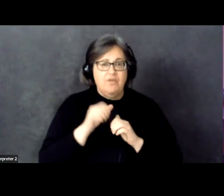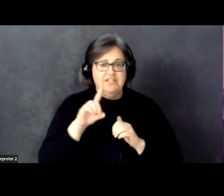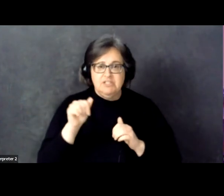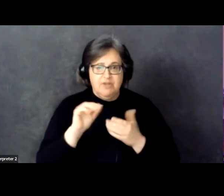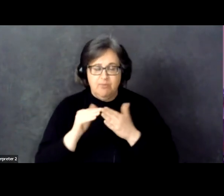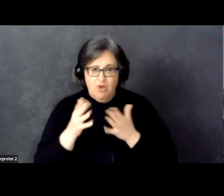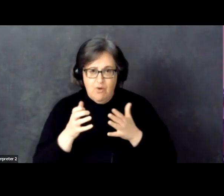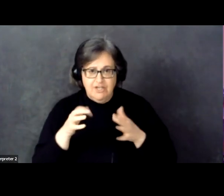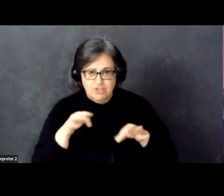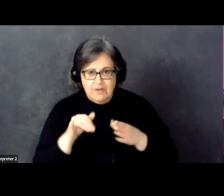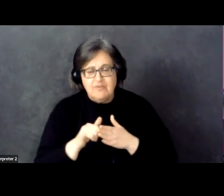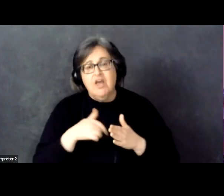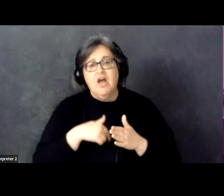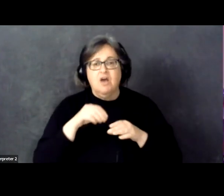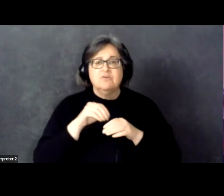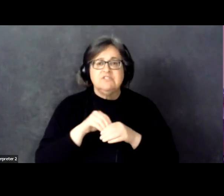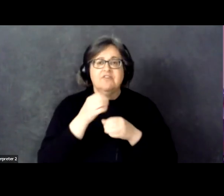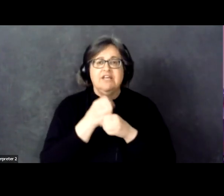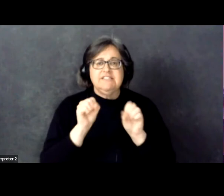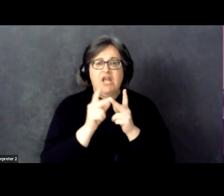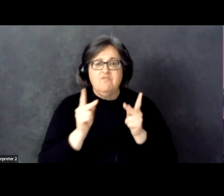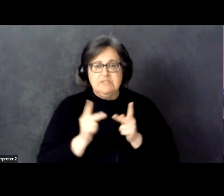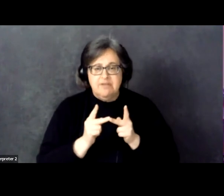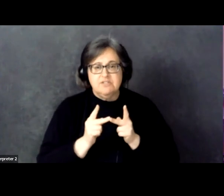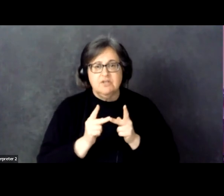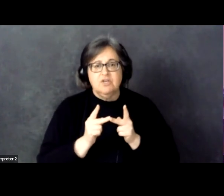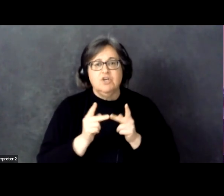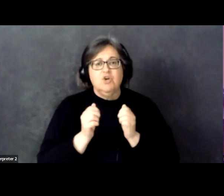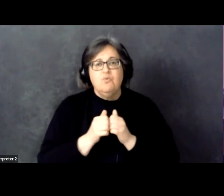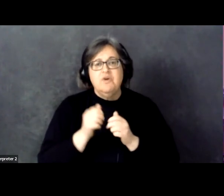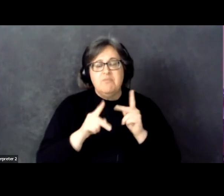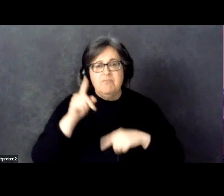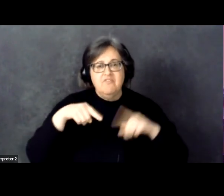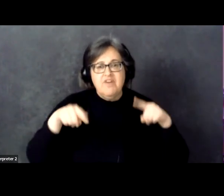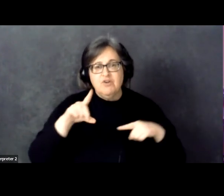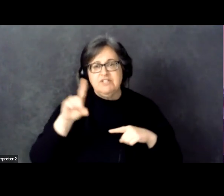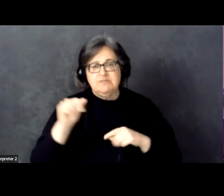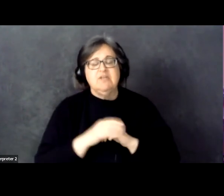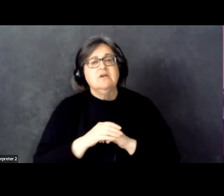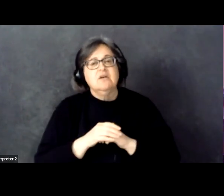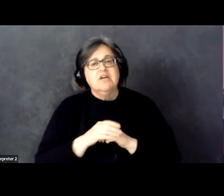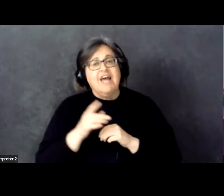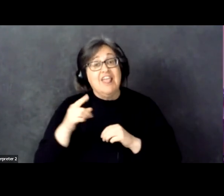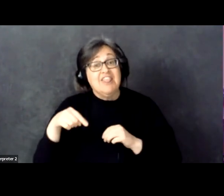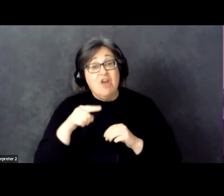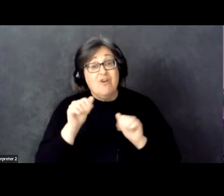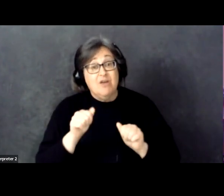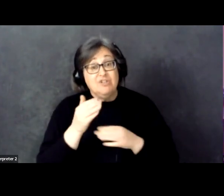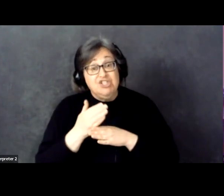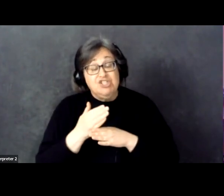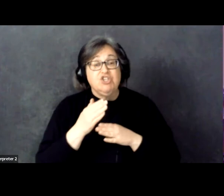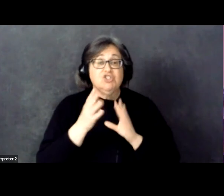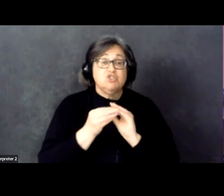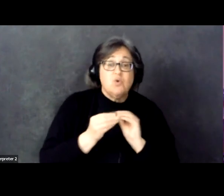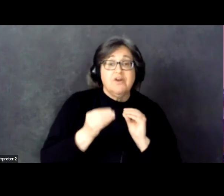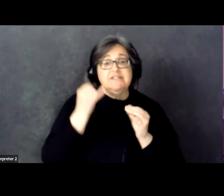So because I was in a safe space for people with varying disabilities, they were able to share their stories, their